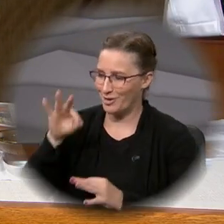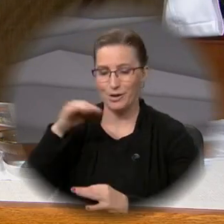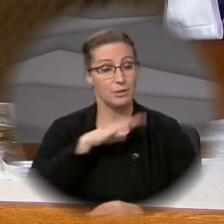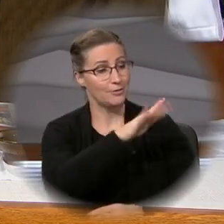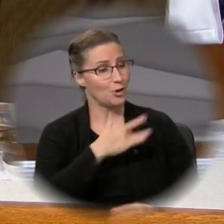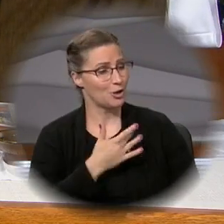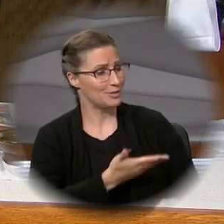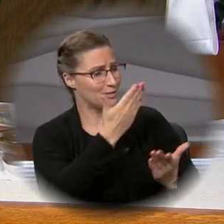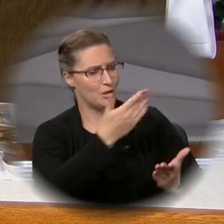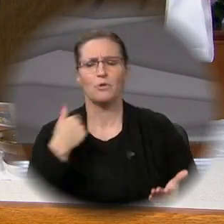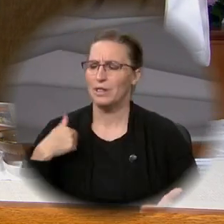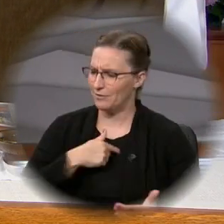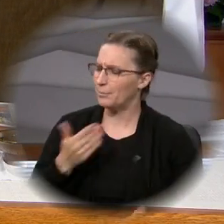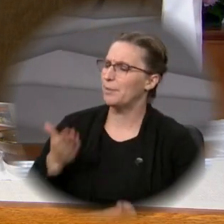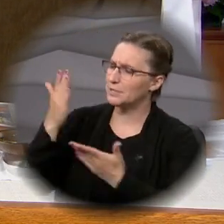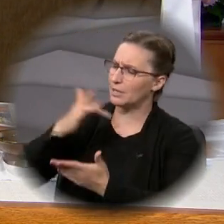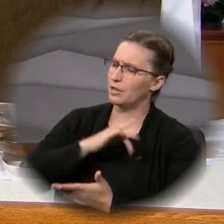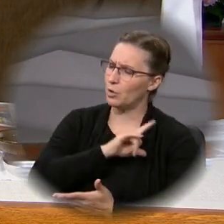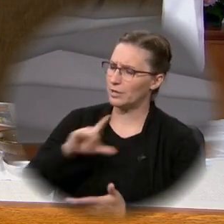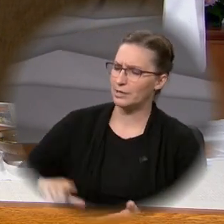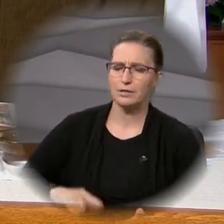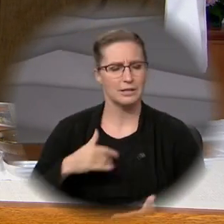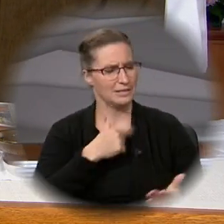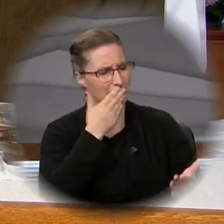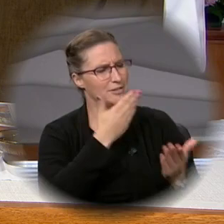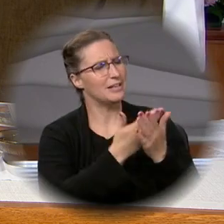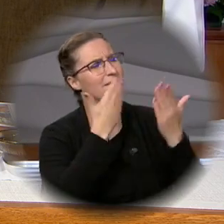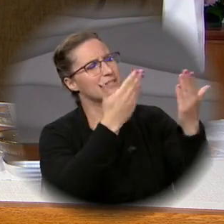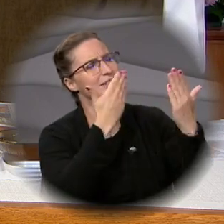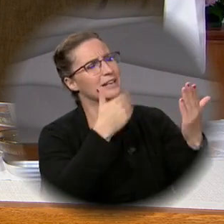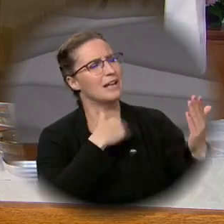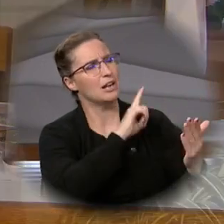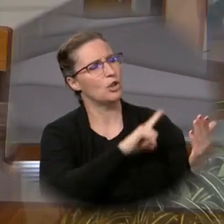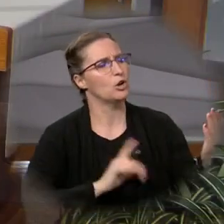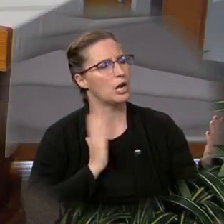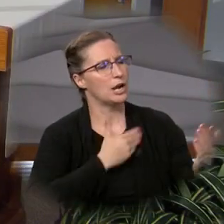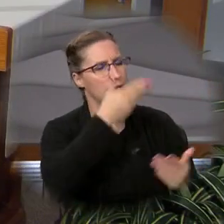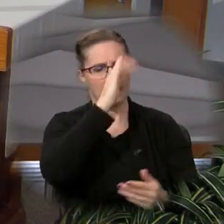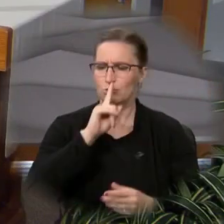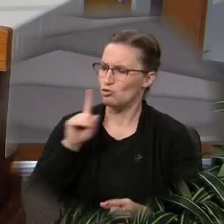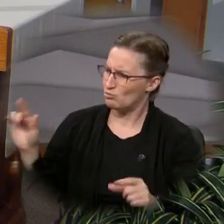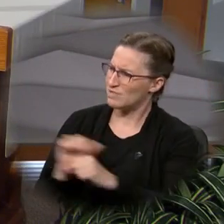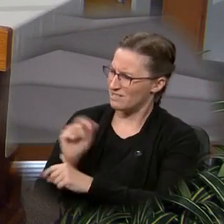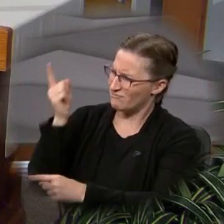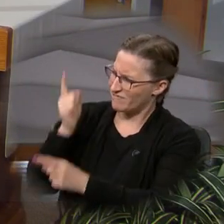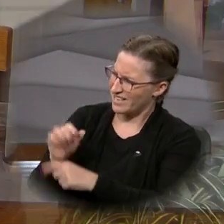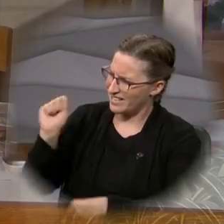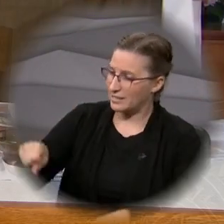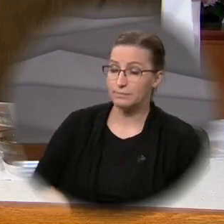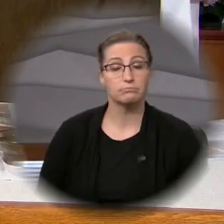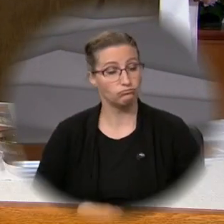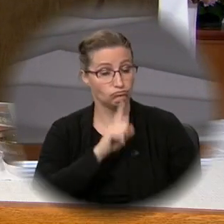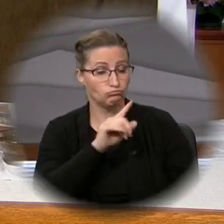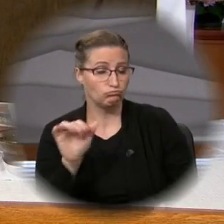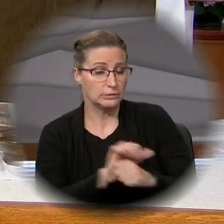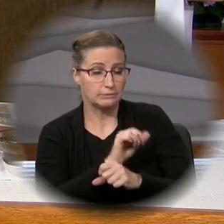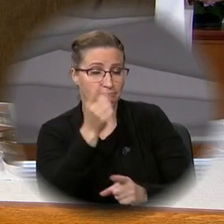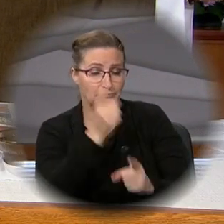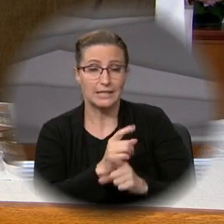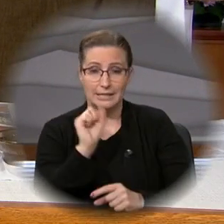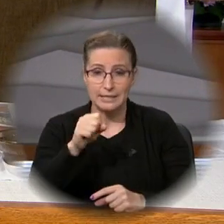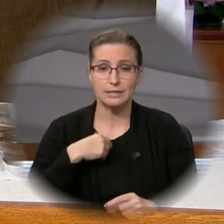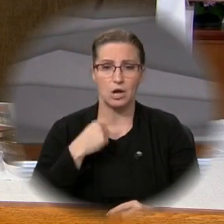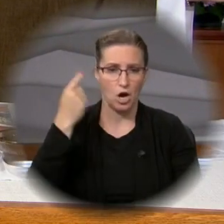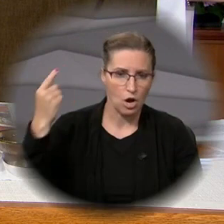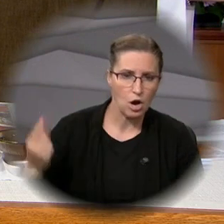your spirit. Lift up your hearts. We lift them up to the Lord. Let us give thanks to the Lord our God. It is right and just. It is truly right and just, our